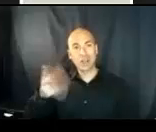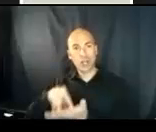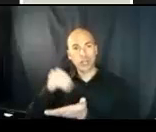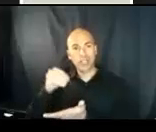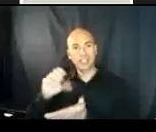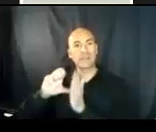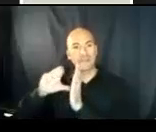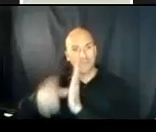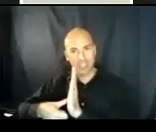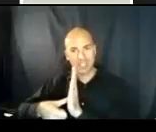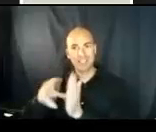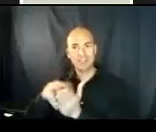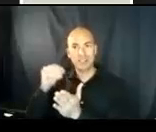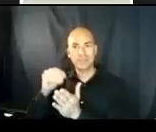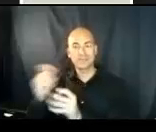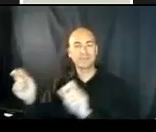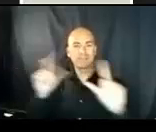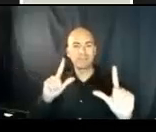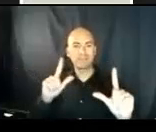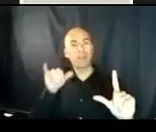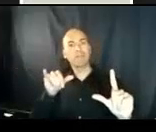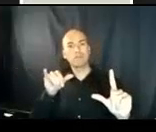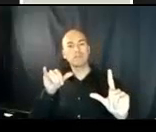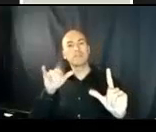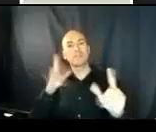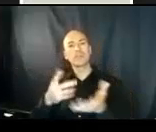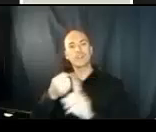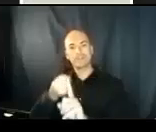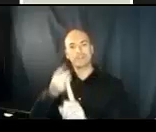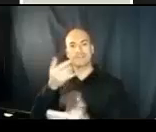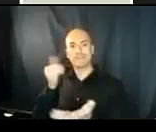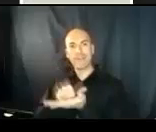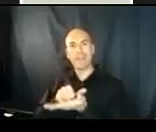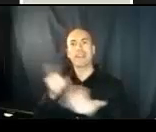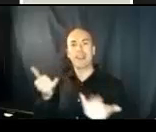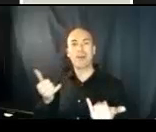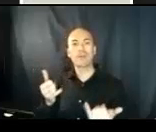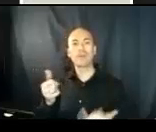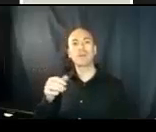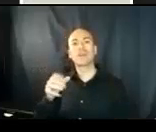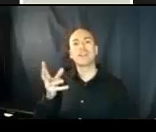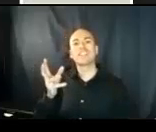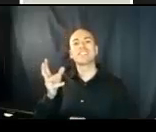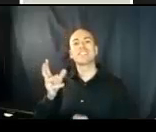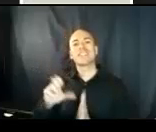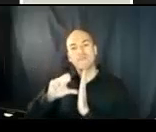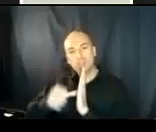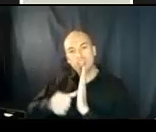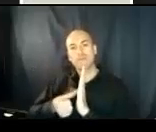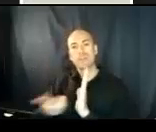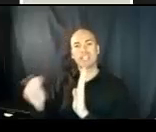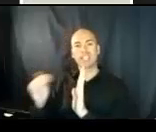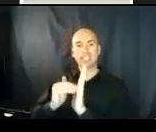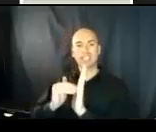This is a great segue. So I'm actually talking now about reinforcing. I am huge on reinforcing. And one of the